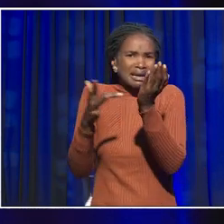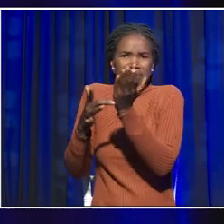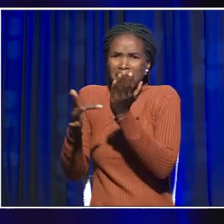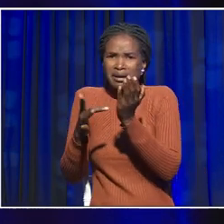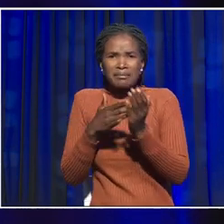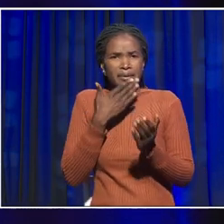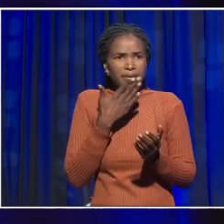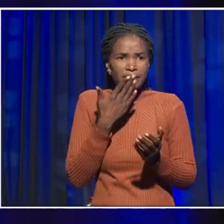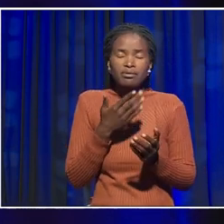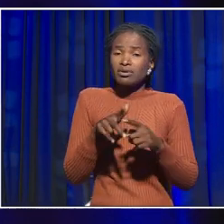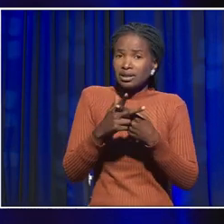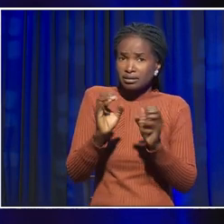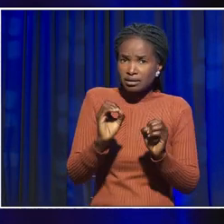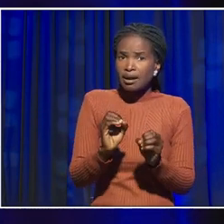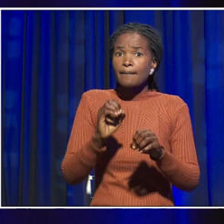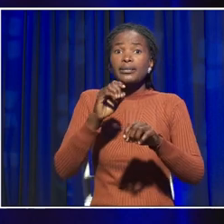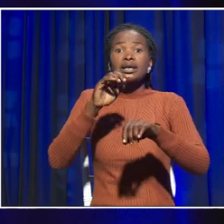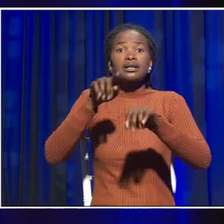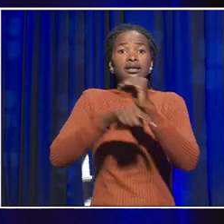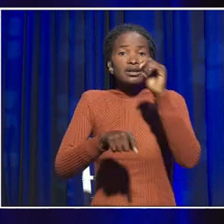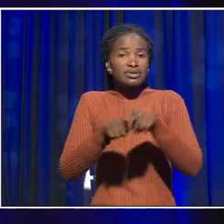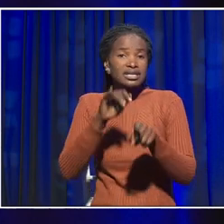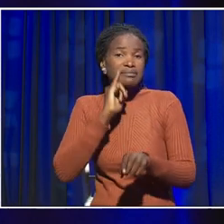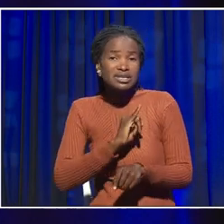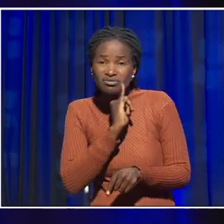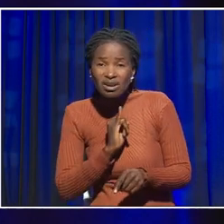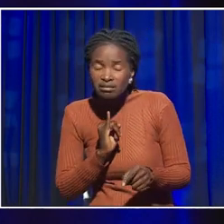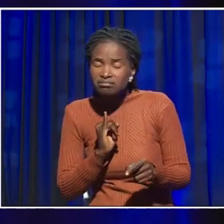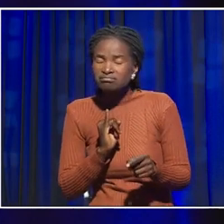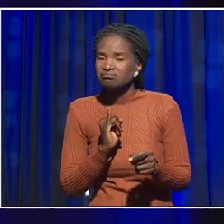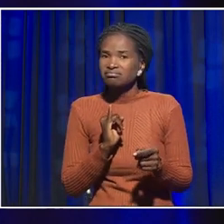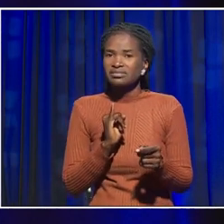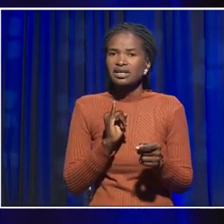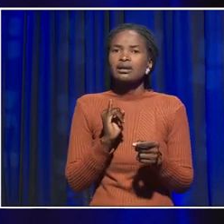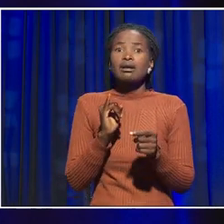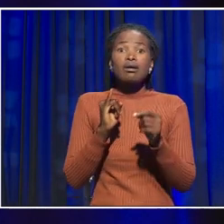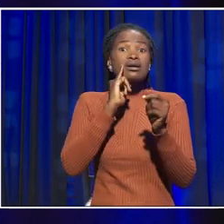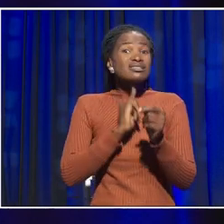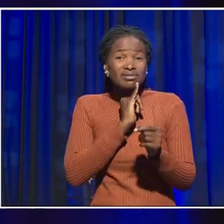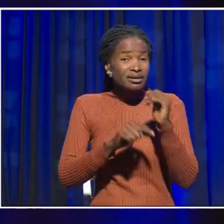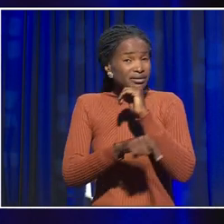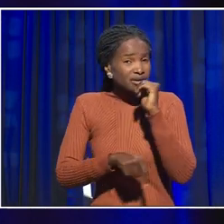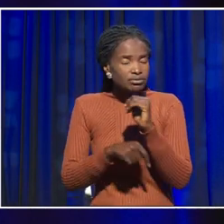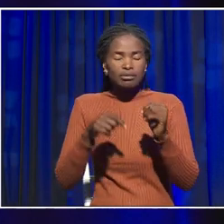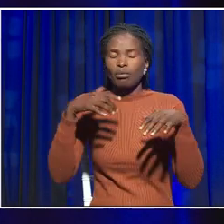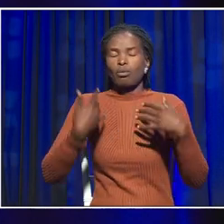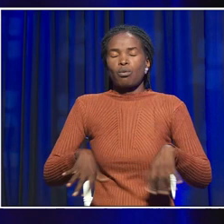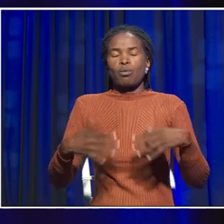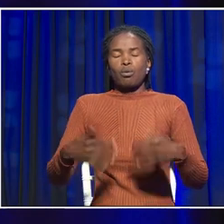I had to surprise you that, you know, countries like Israel, they have become one of